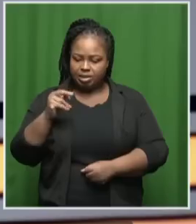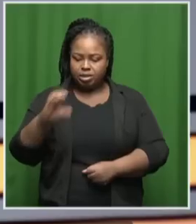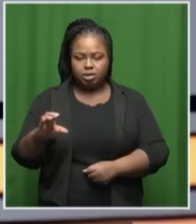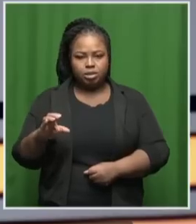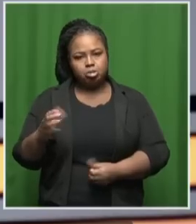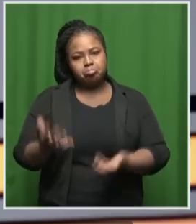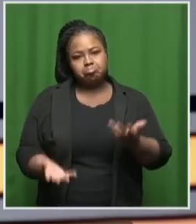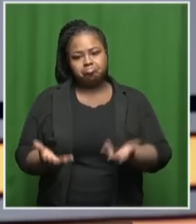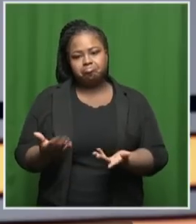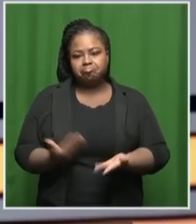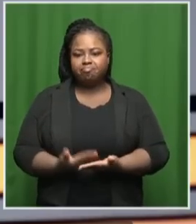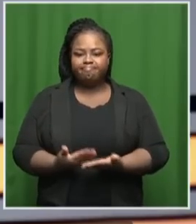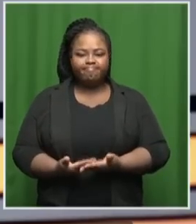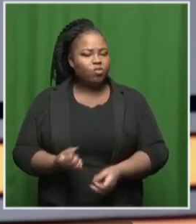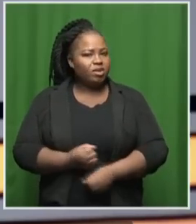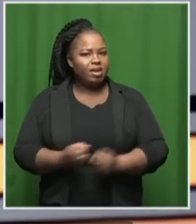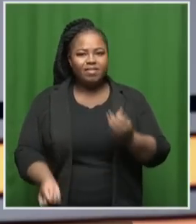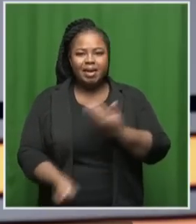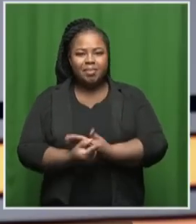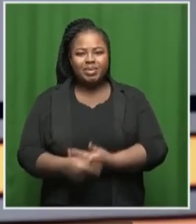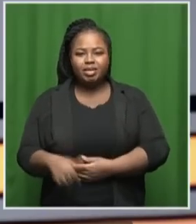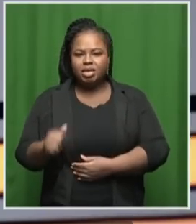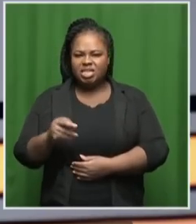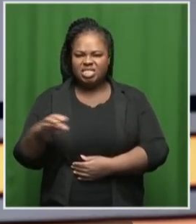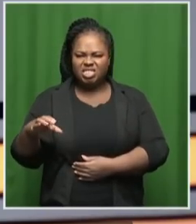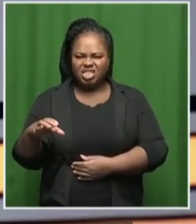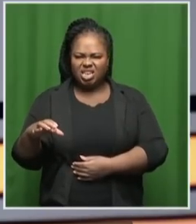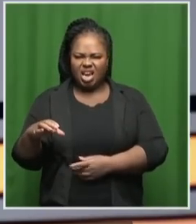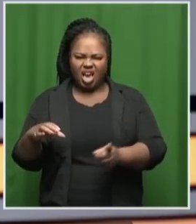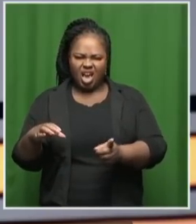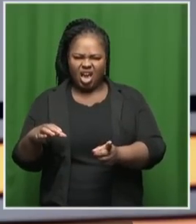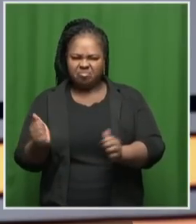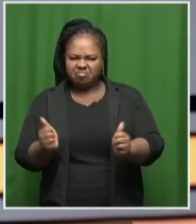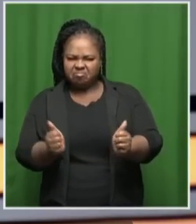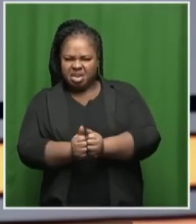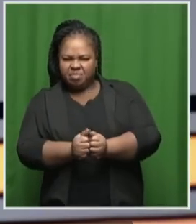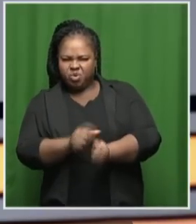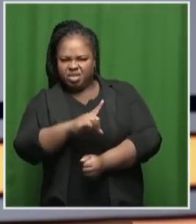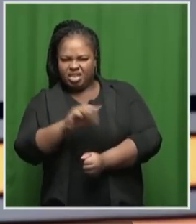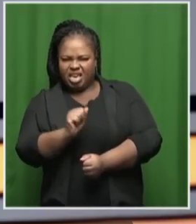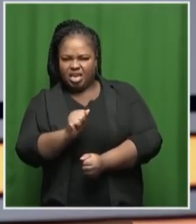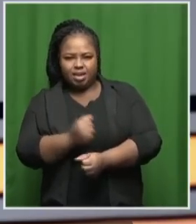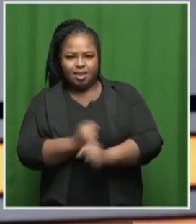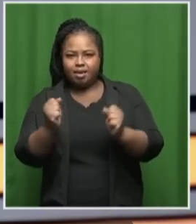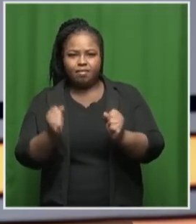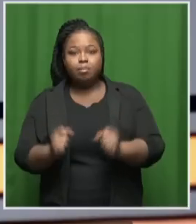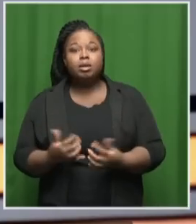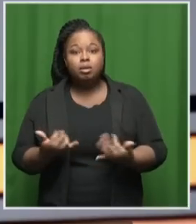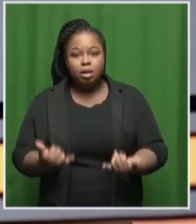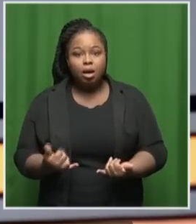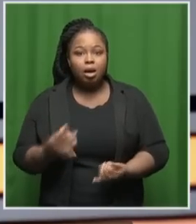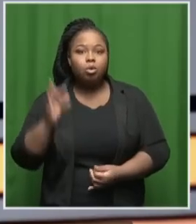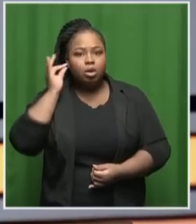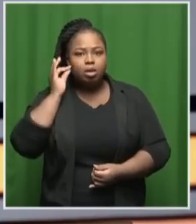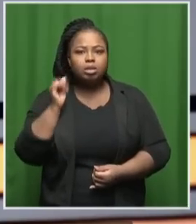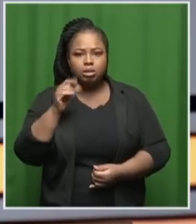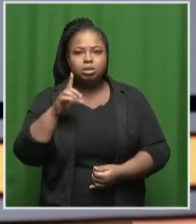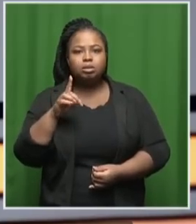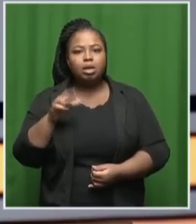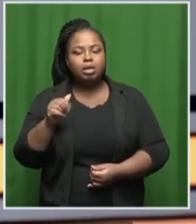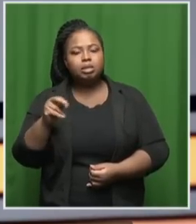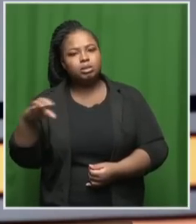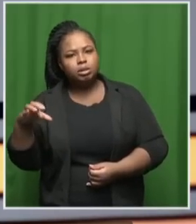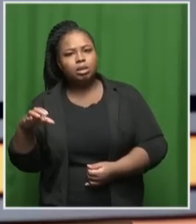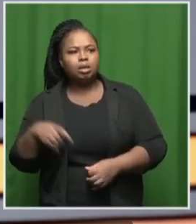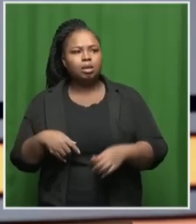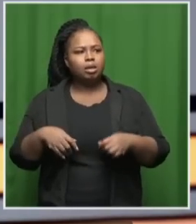would have probably been unheard of for the ANC to form some sort of allegiance with the Democratic Alliance. Now you're hearing from ANC veterans, you're hearing it